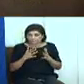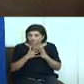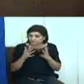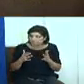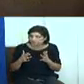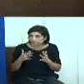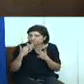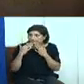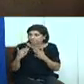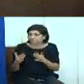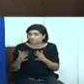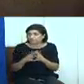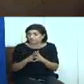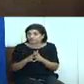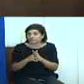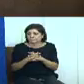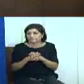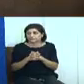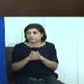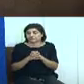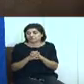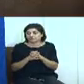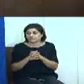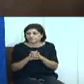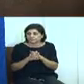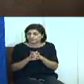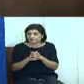gracias. Muchas gracias.